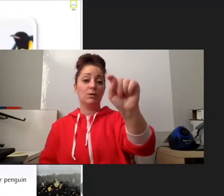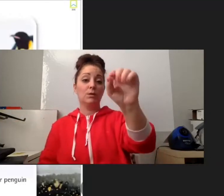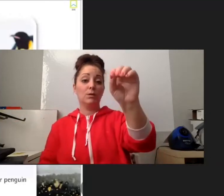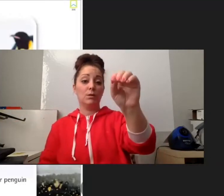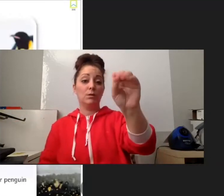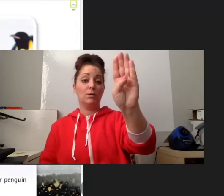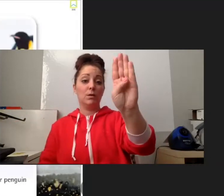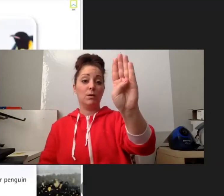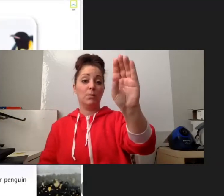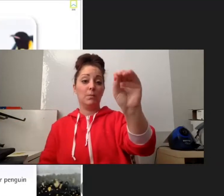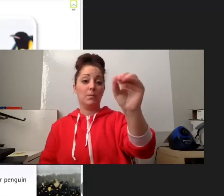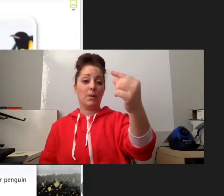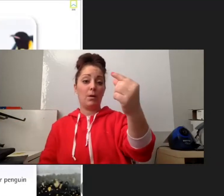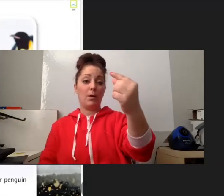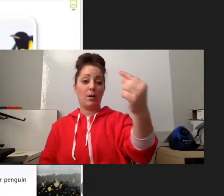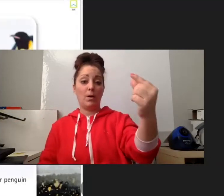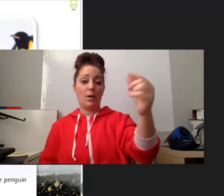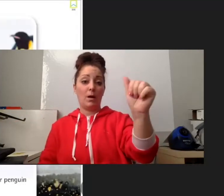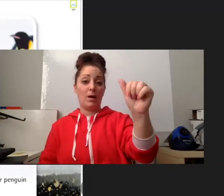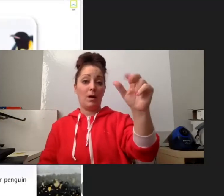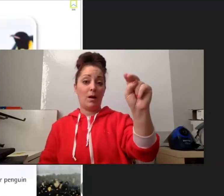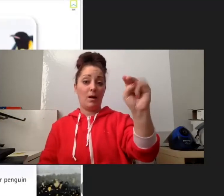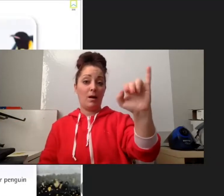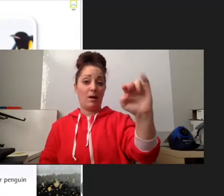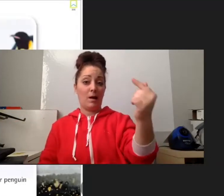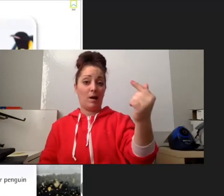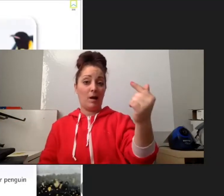That is called tobogganing.